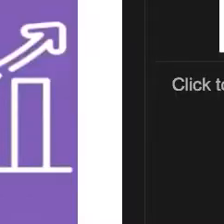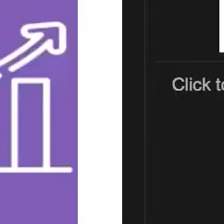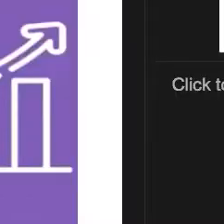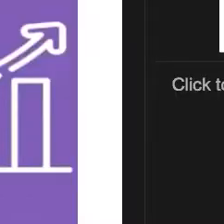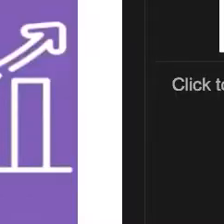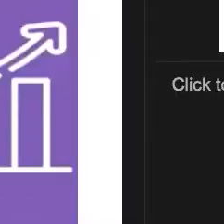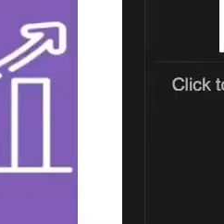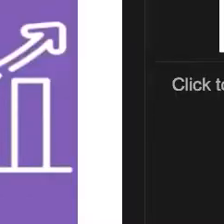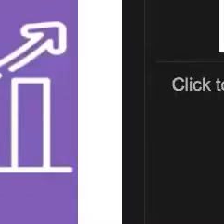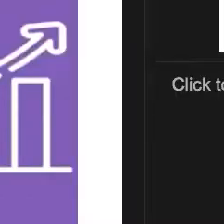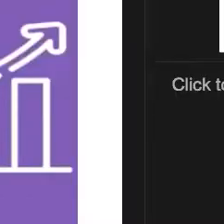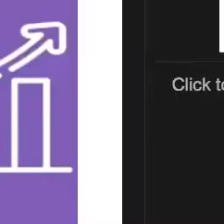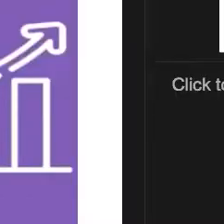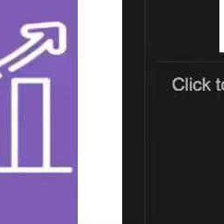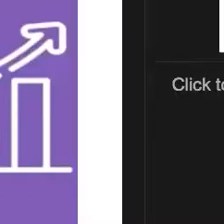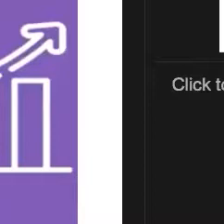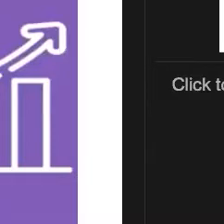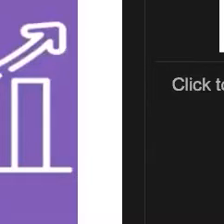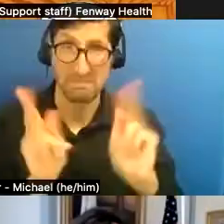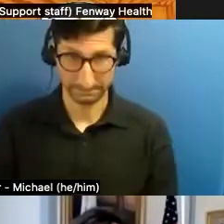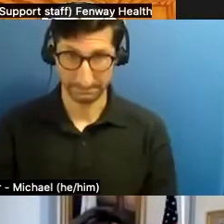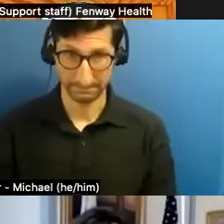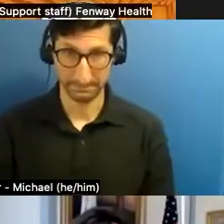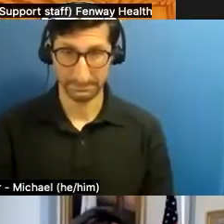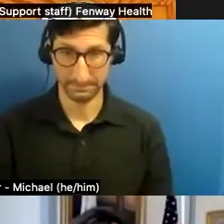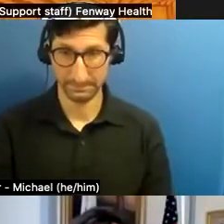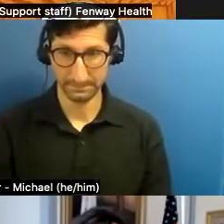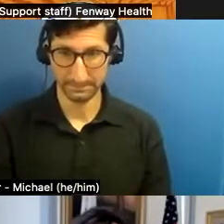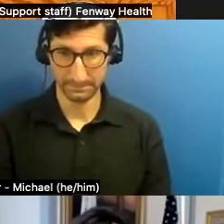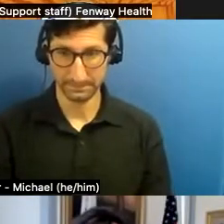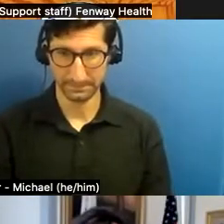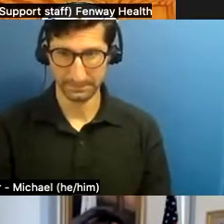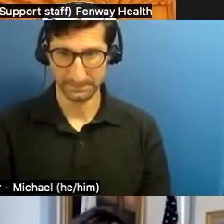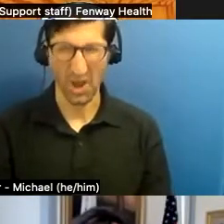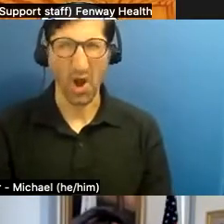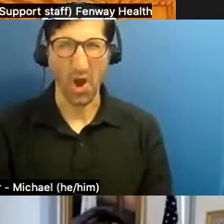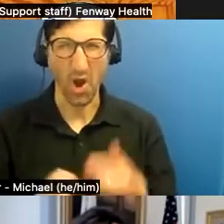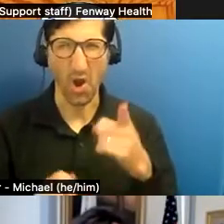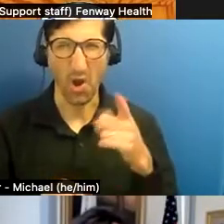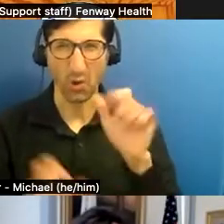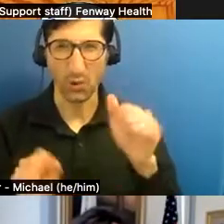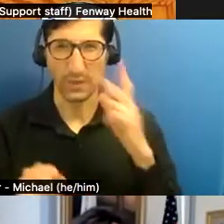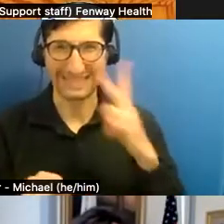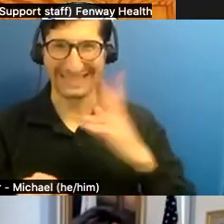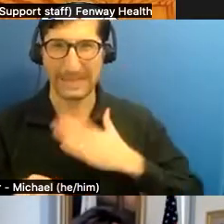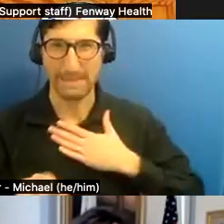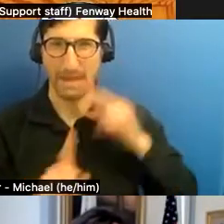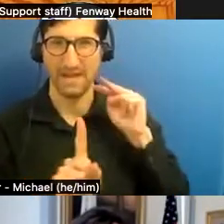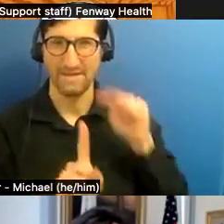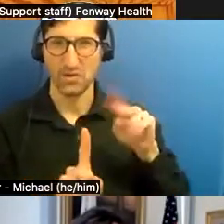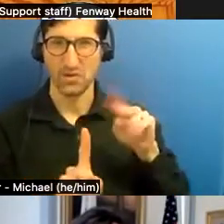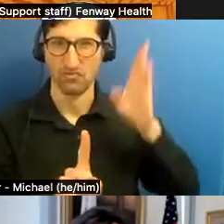Oh, you can probably see the presenter view, and I just want to have the actual